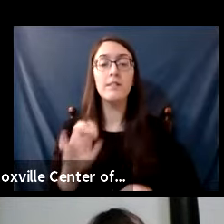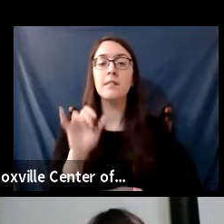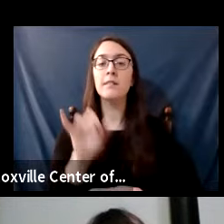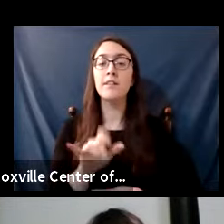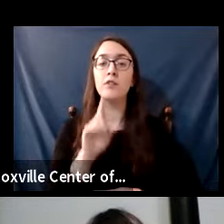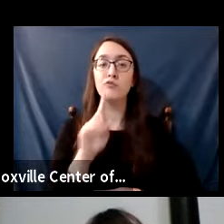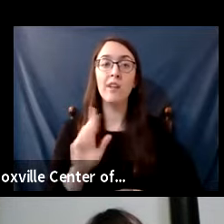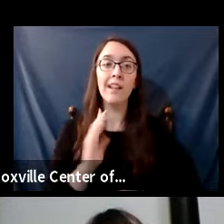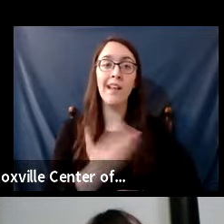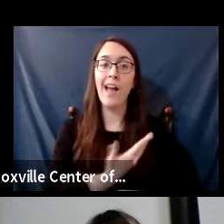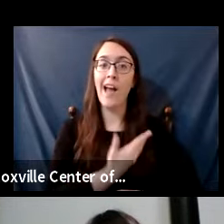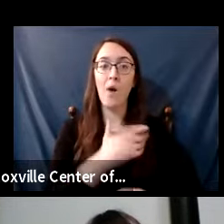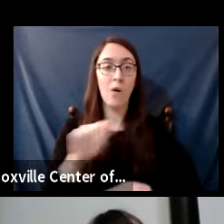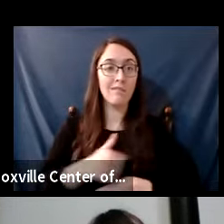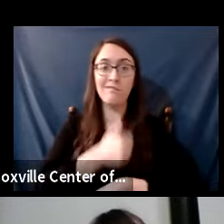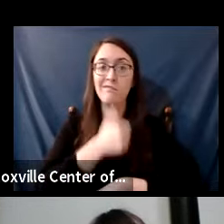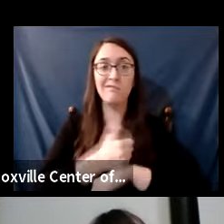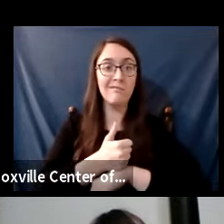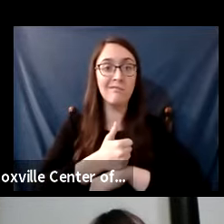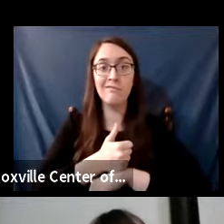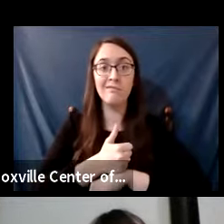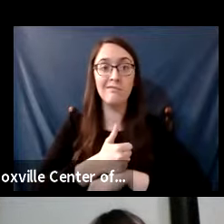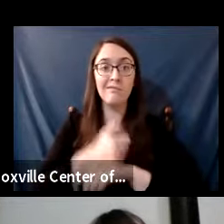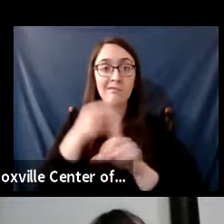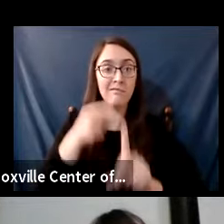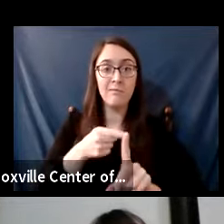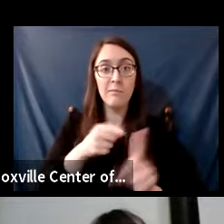our cornerstone publication. We